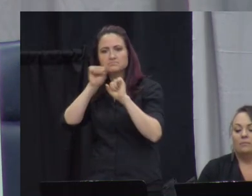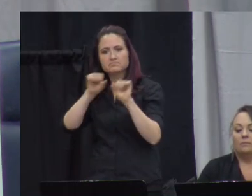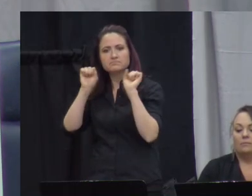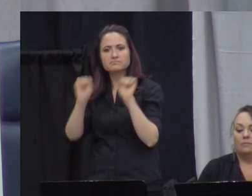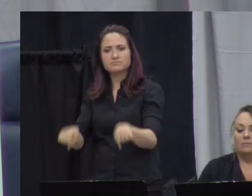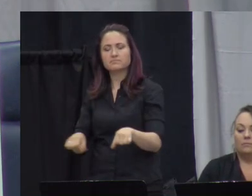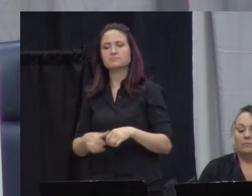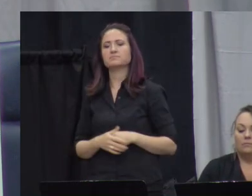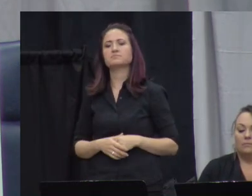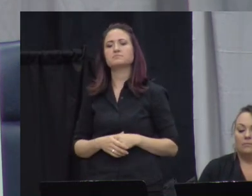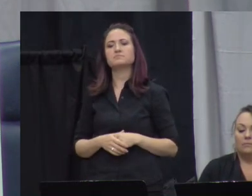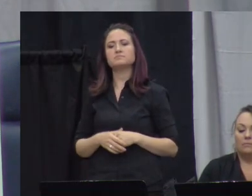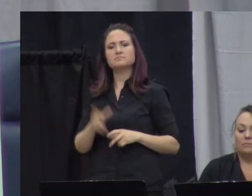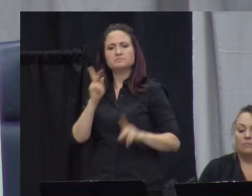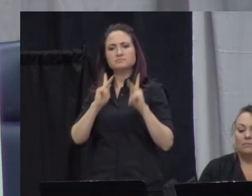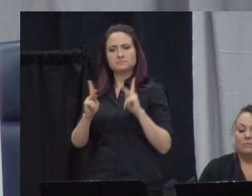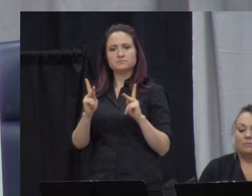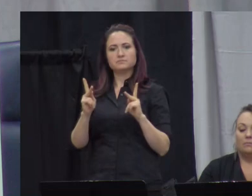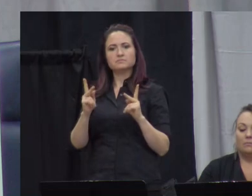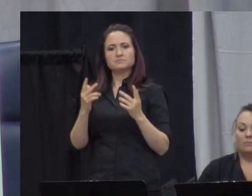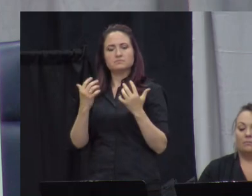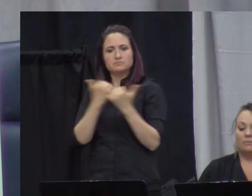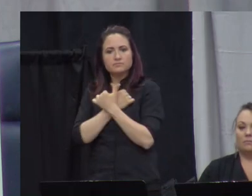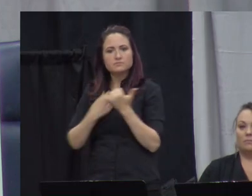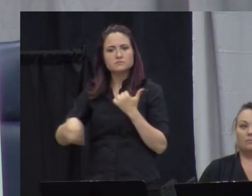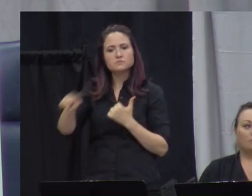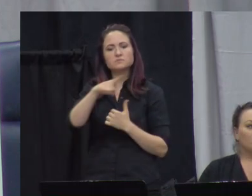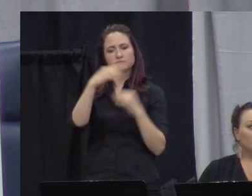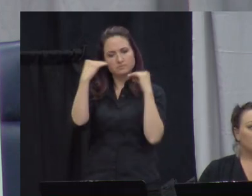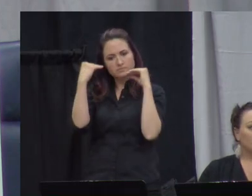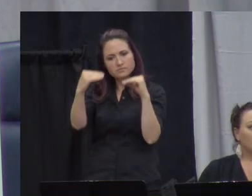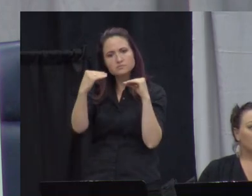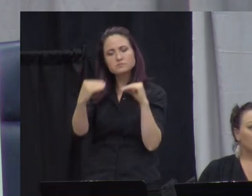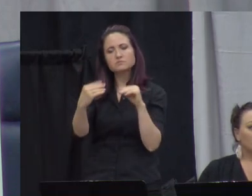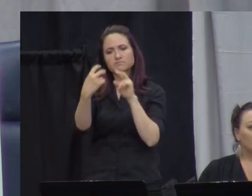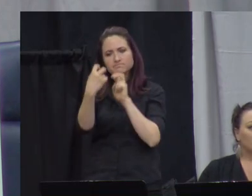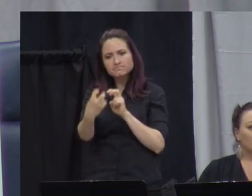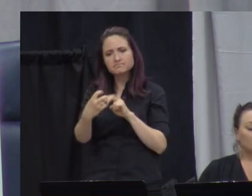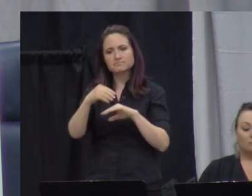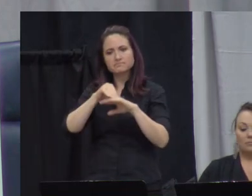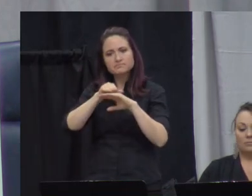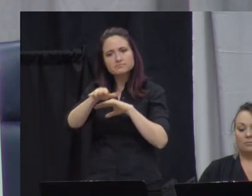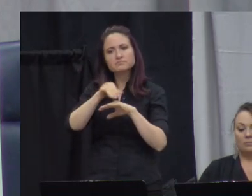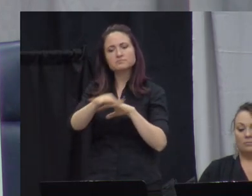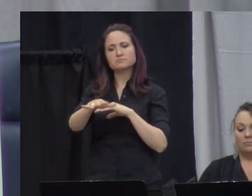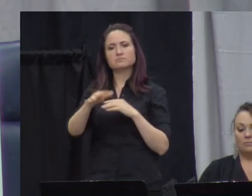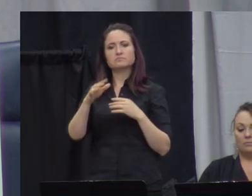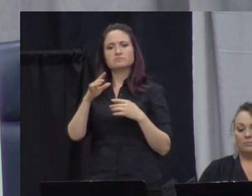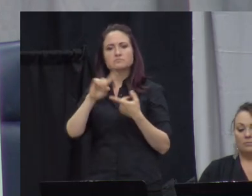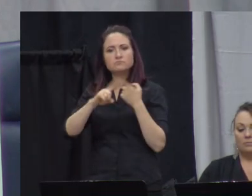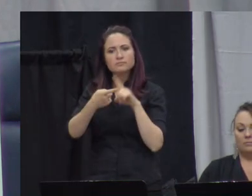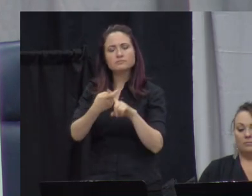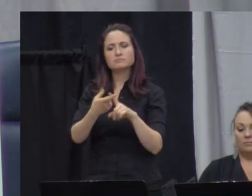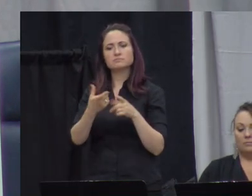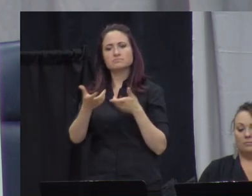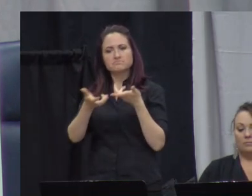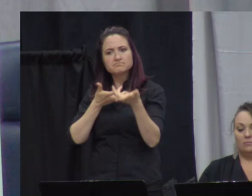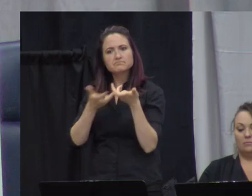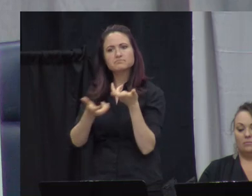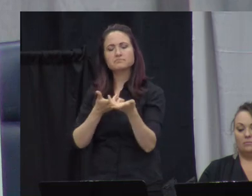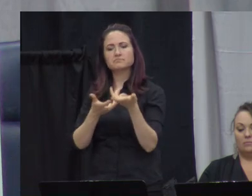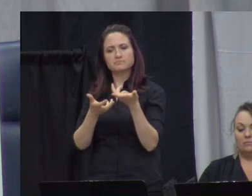All who have loved you, taught you, counseled you, befriended you, and